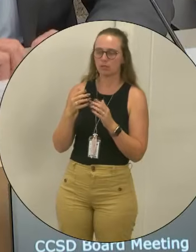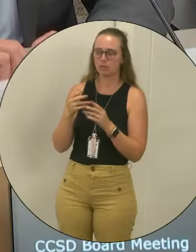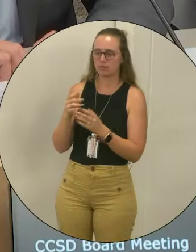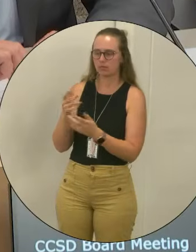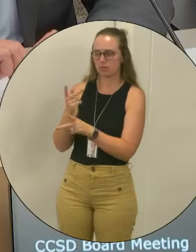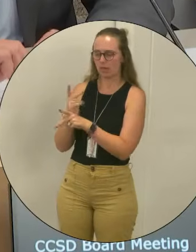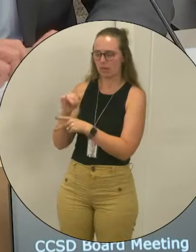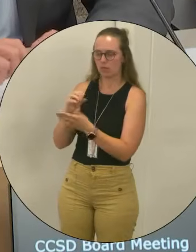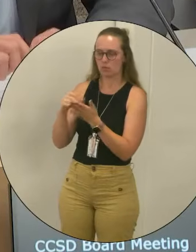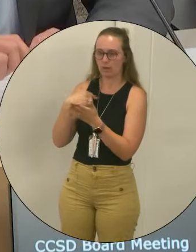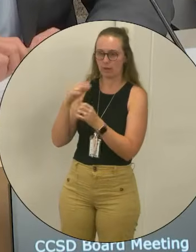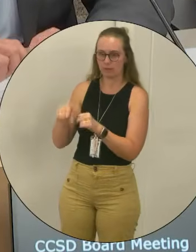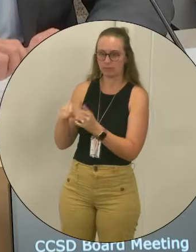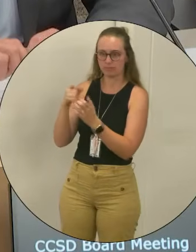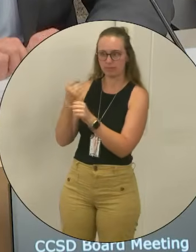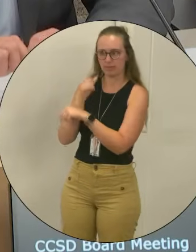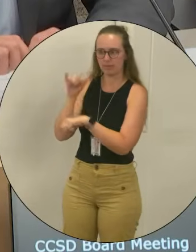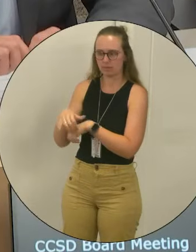I can appeal that,